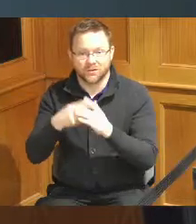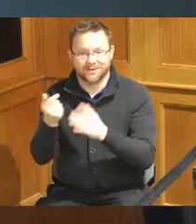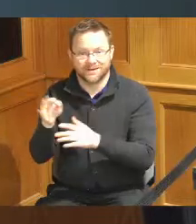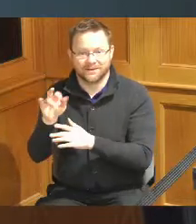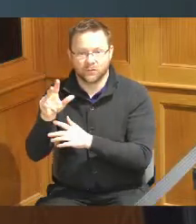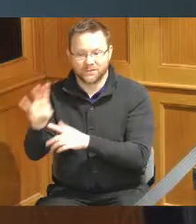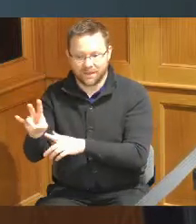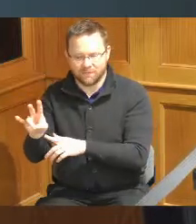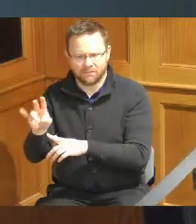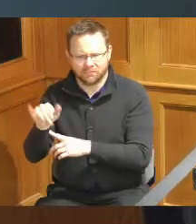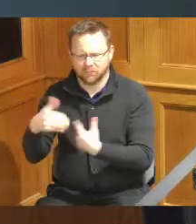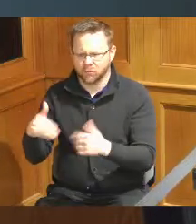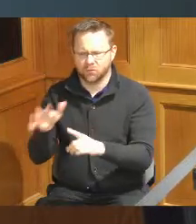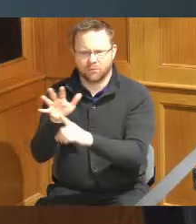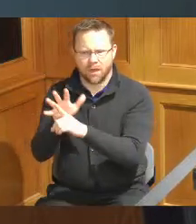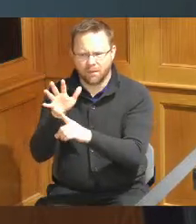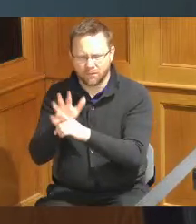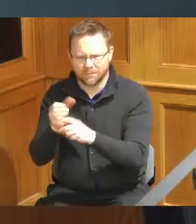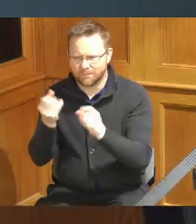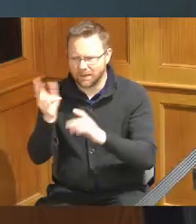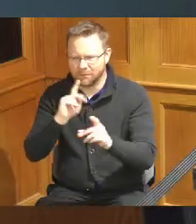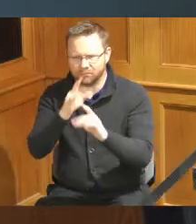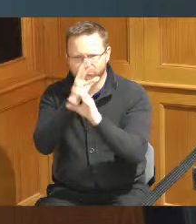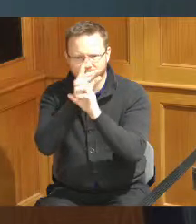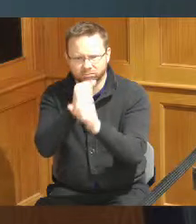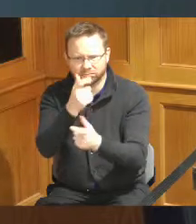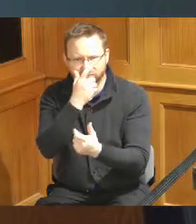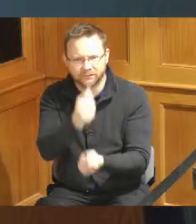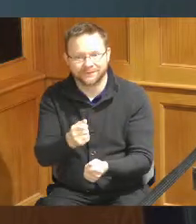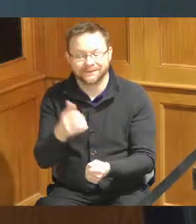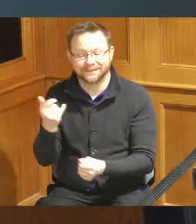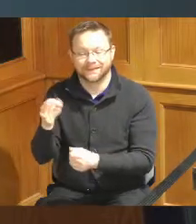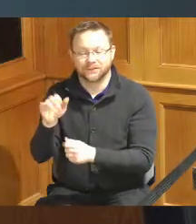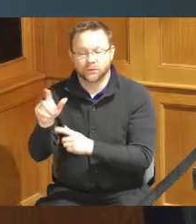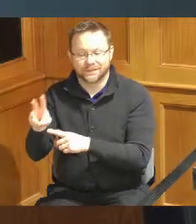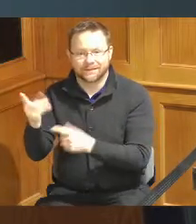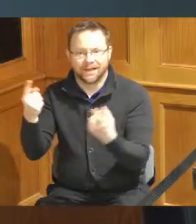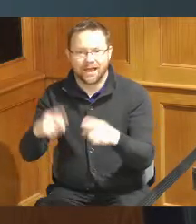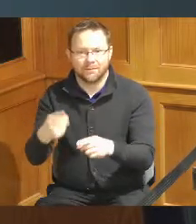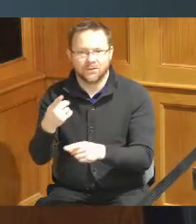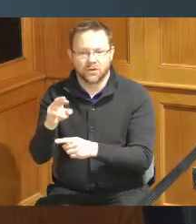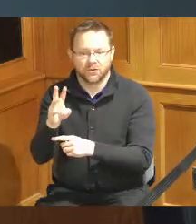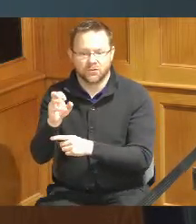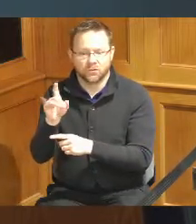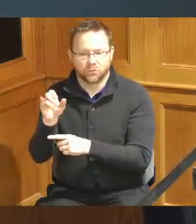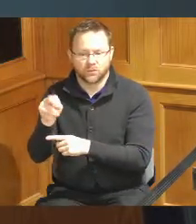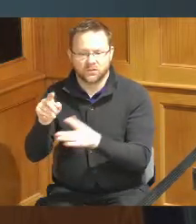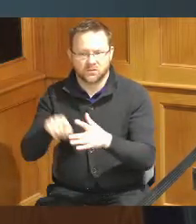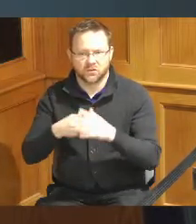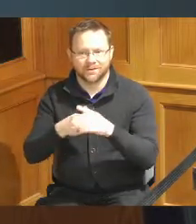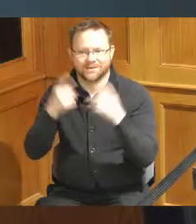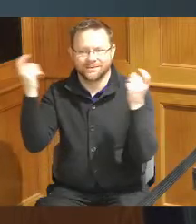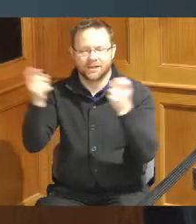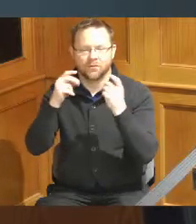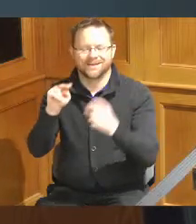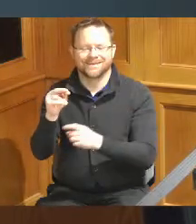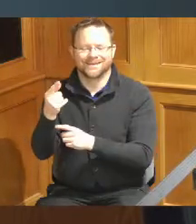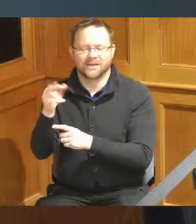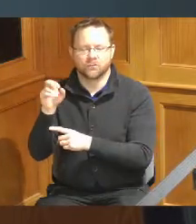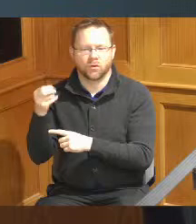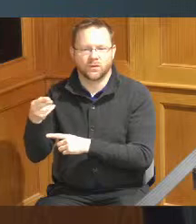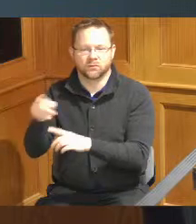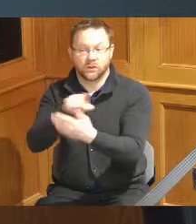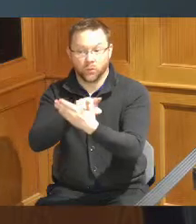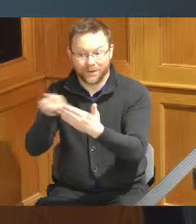it had popular appeal. In 1926, Dr. Woodson initiated the celebration of Negro History Week,